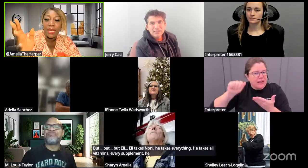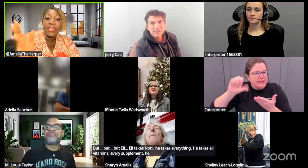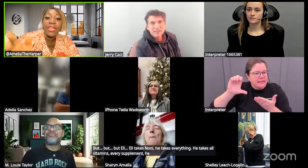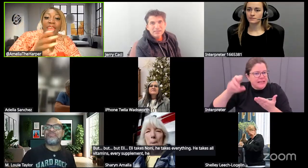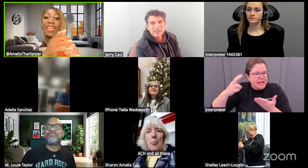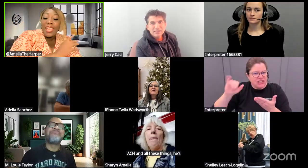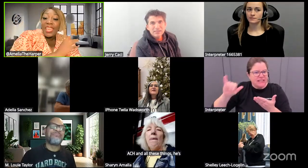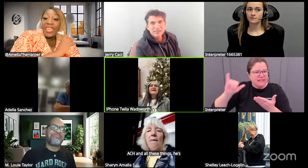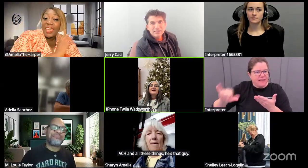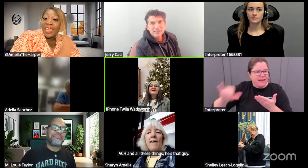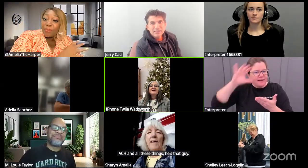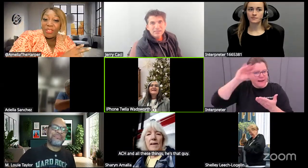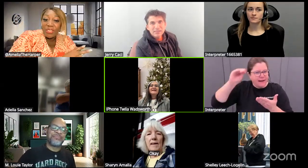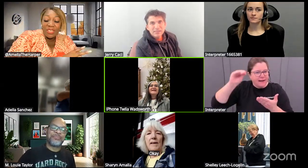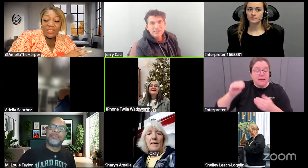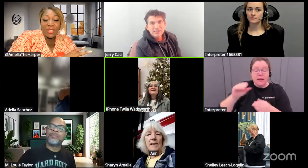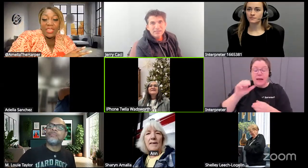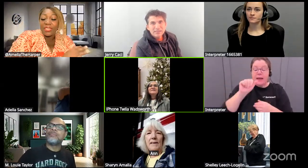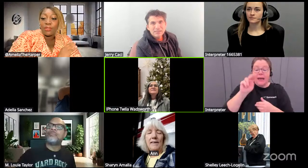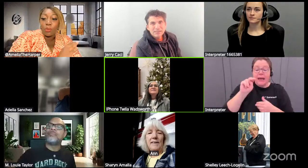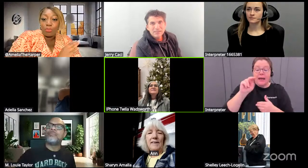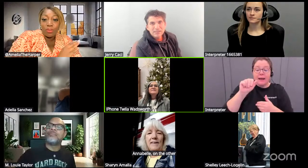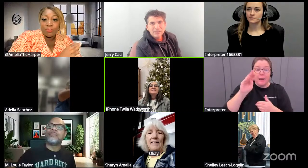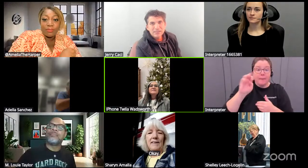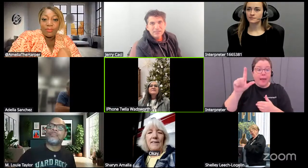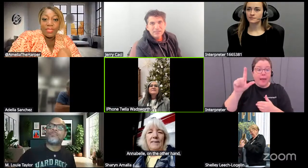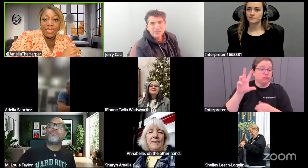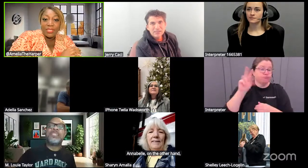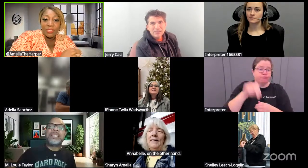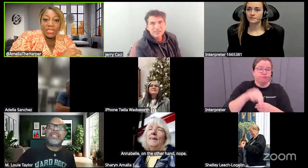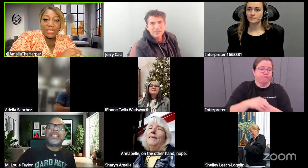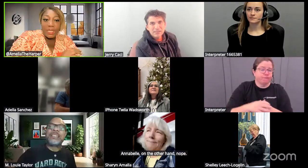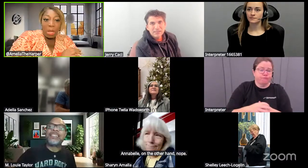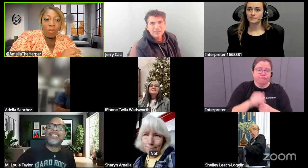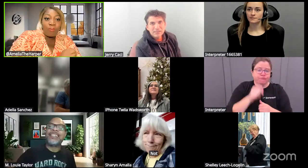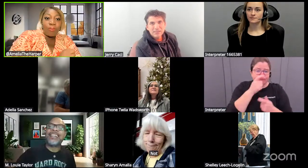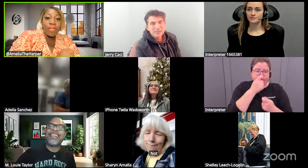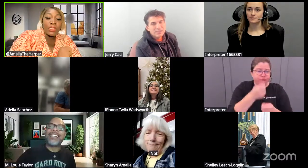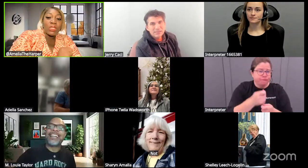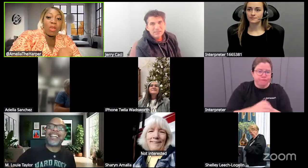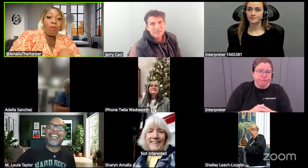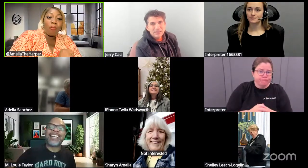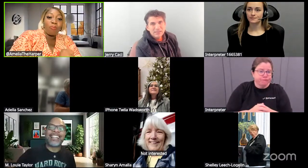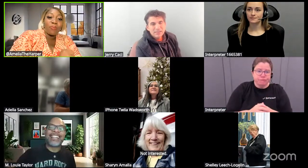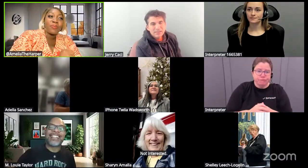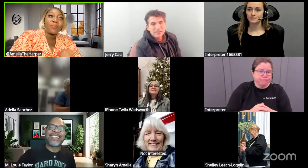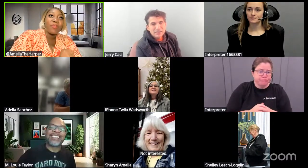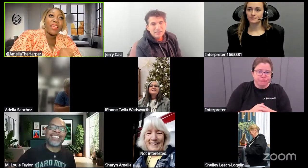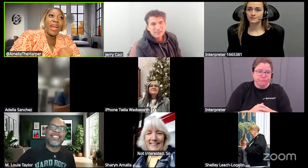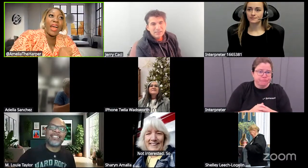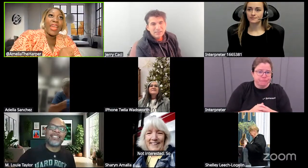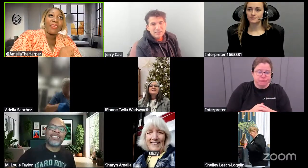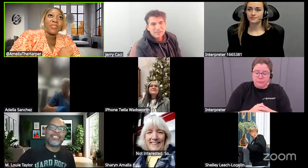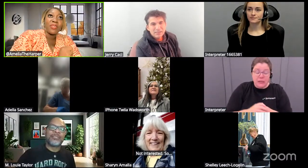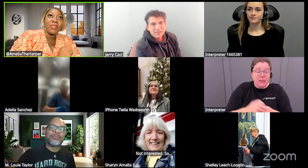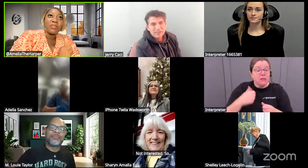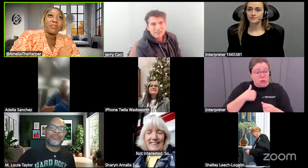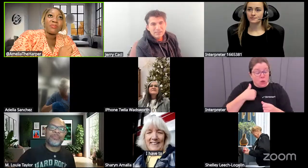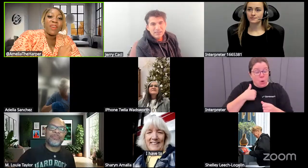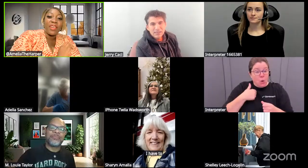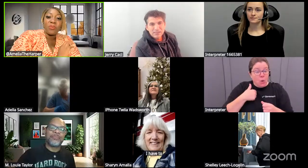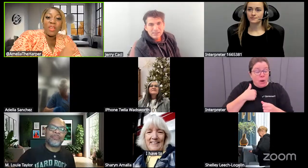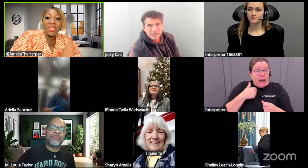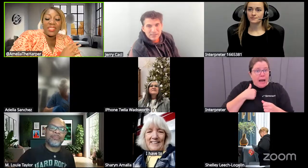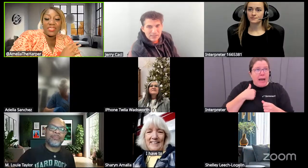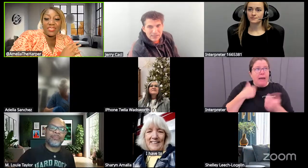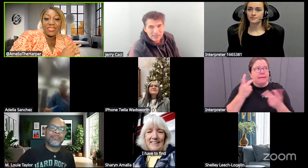guy. Okay. Annabelle, on the other hand, nope, not interested. So I have to